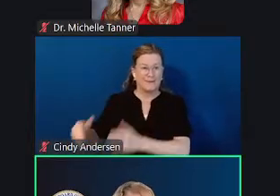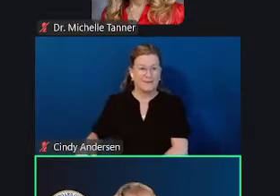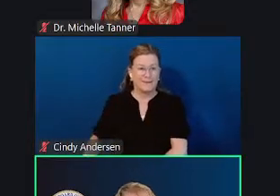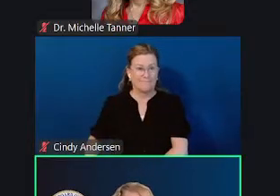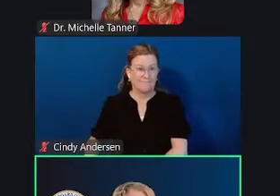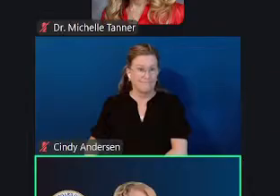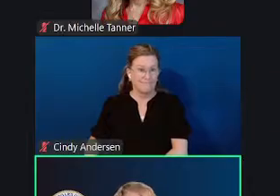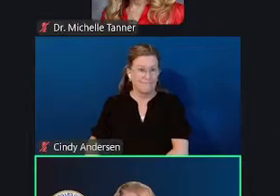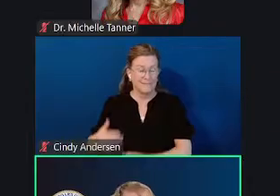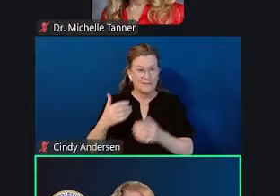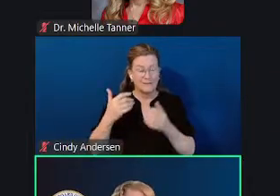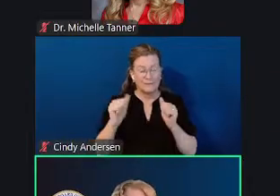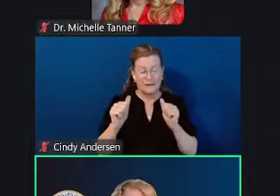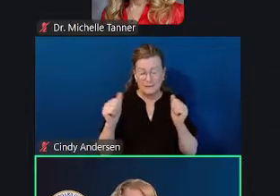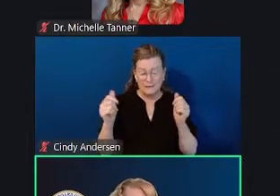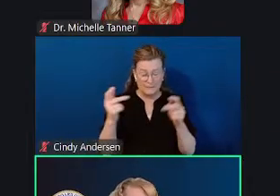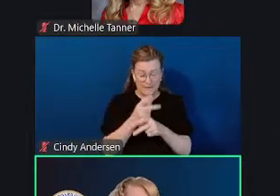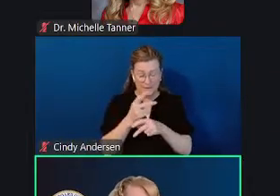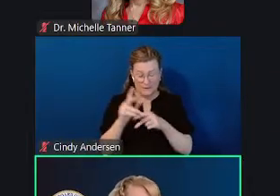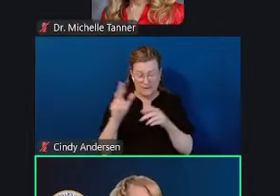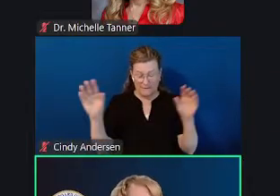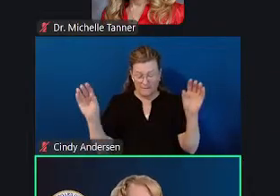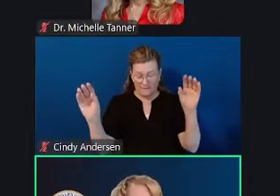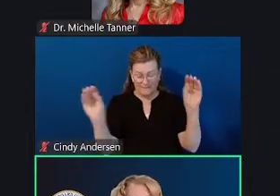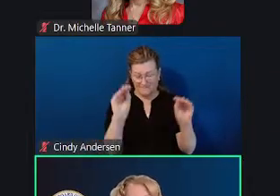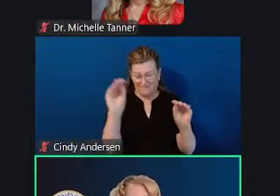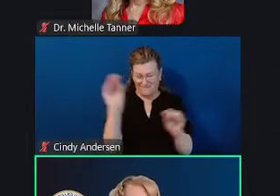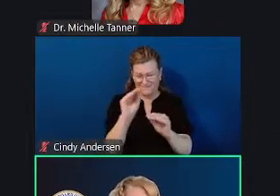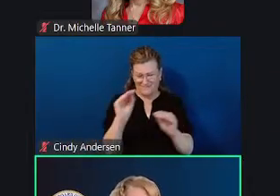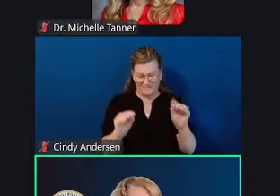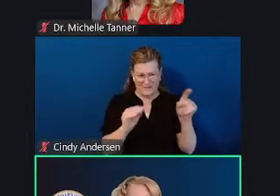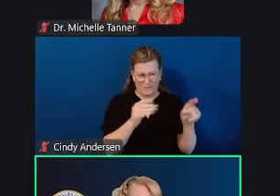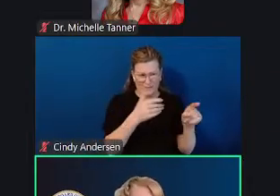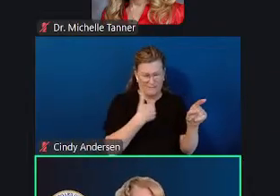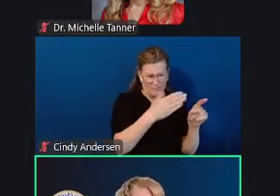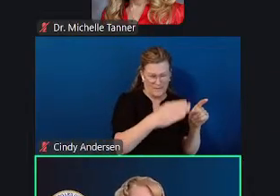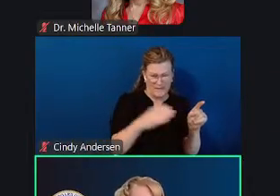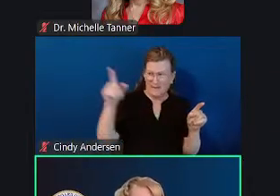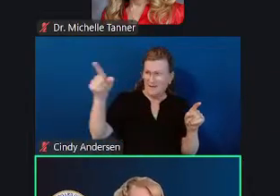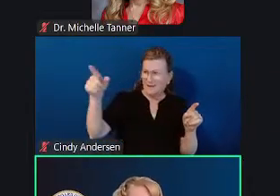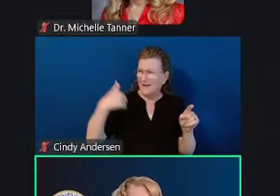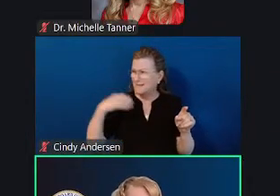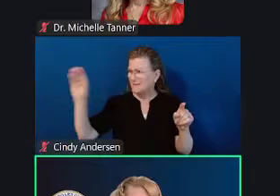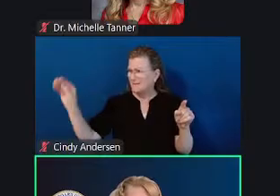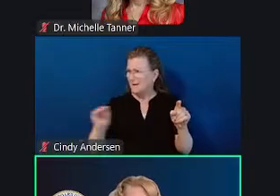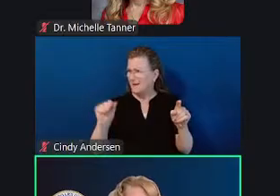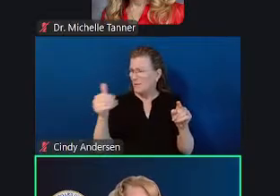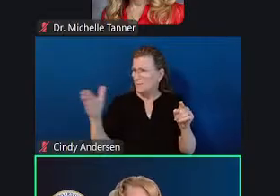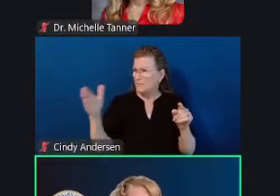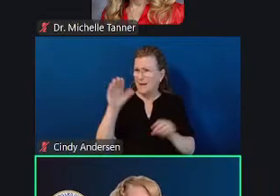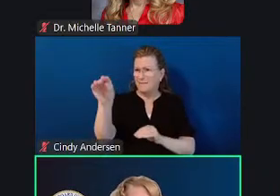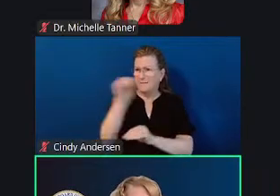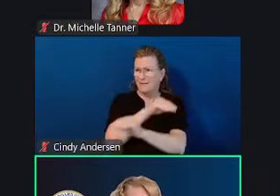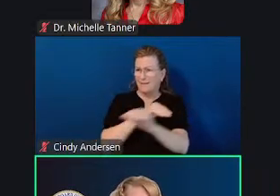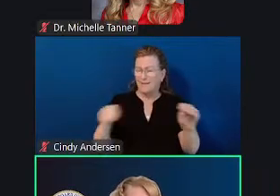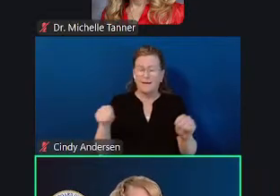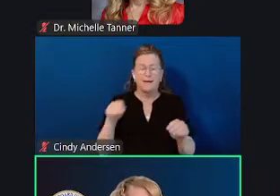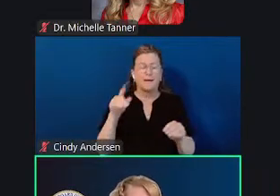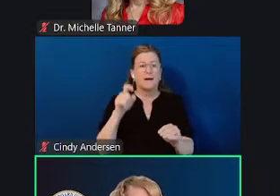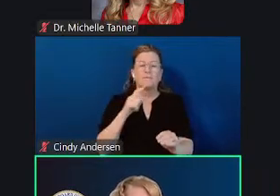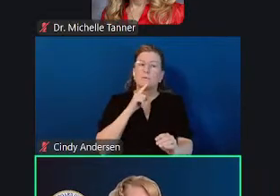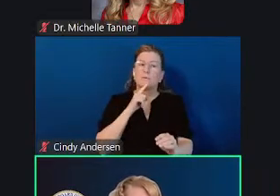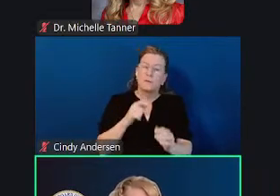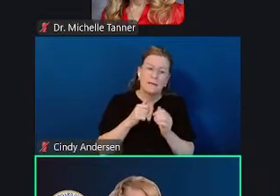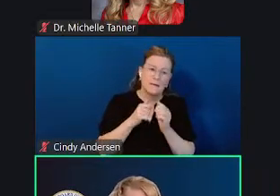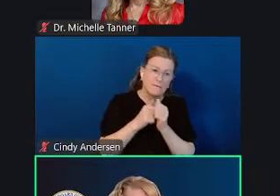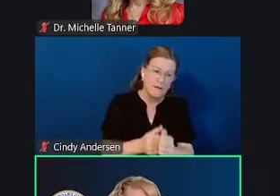and trying to get all the pieces of everybody's plans, you have to really stay on it and reiterate the importance that it must